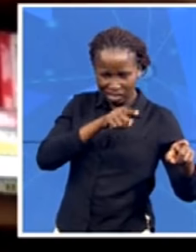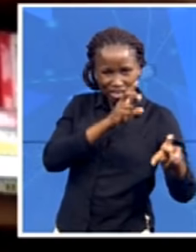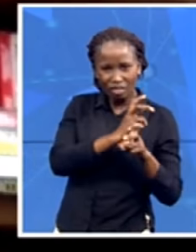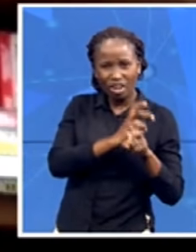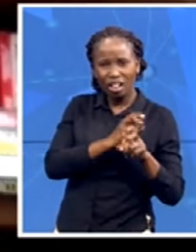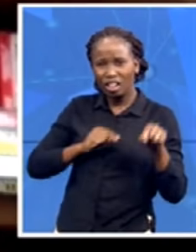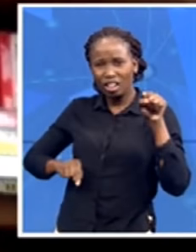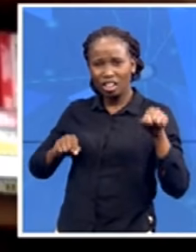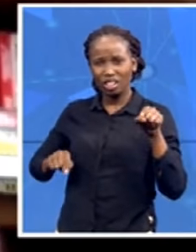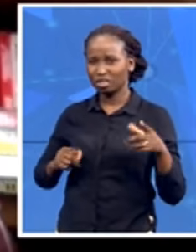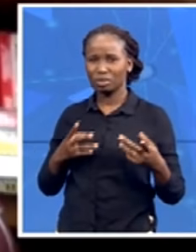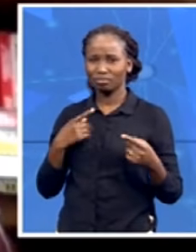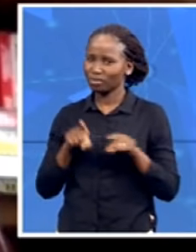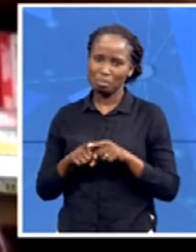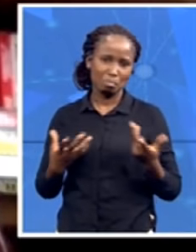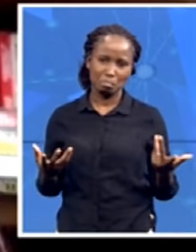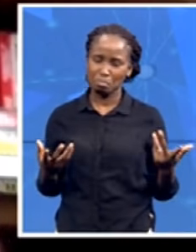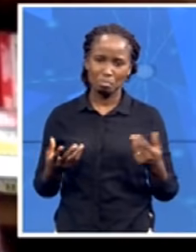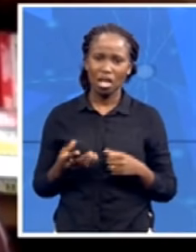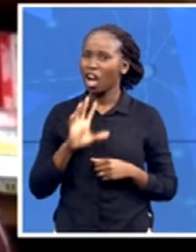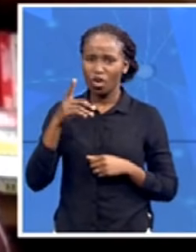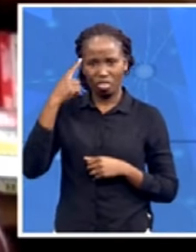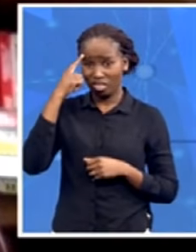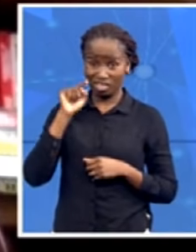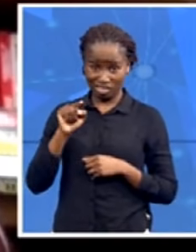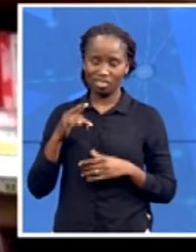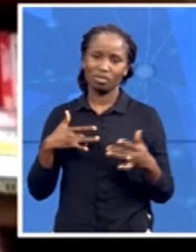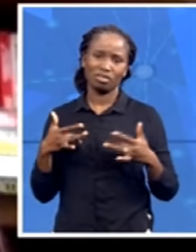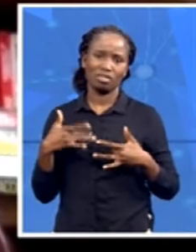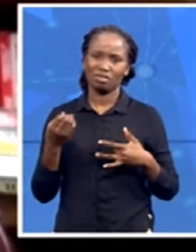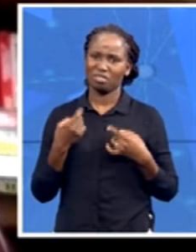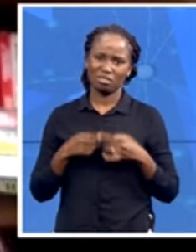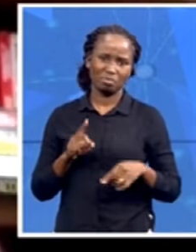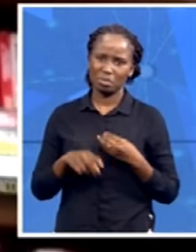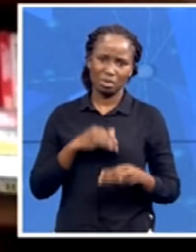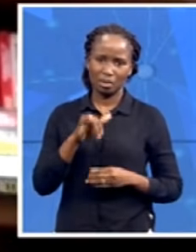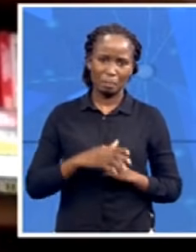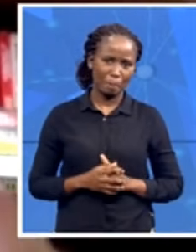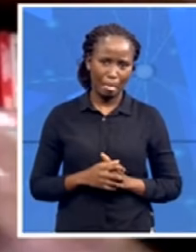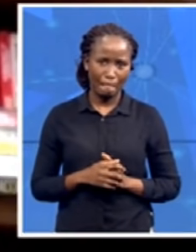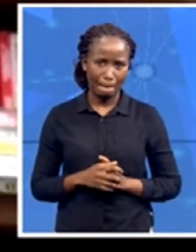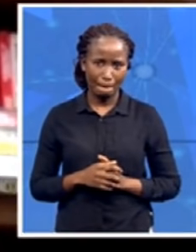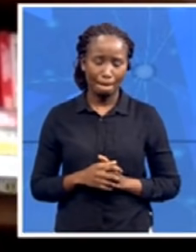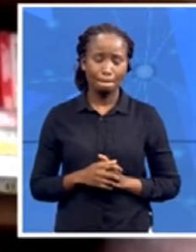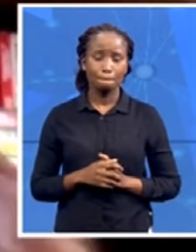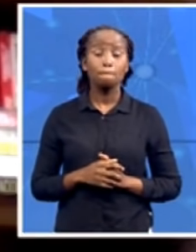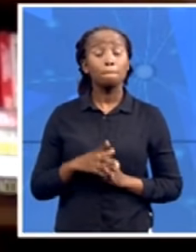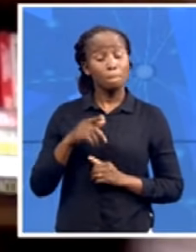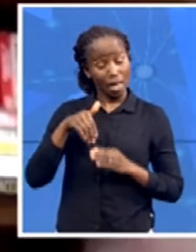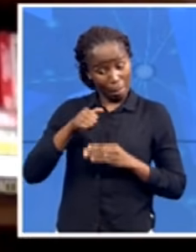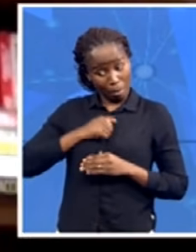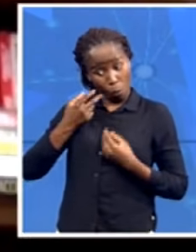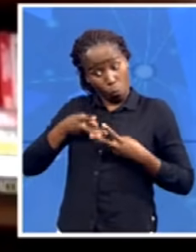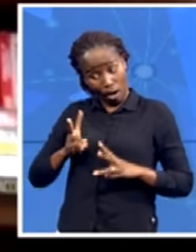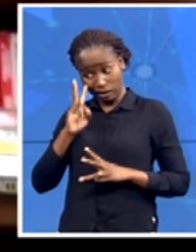don't think that they are concerned that much, unfortunately, in my opinion, about the living